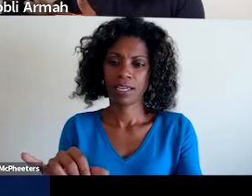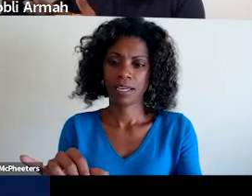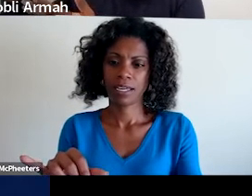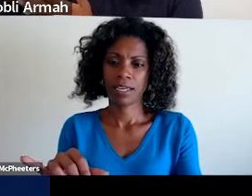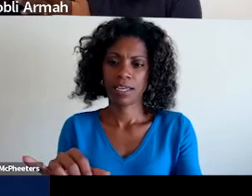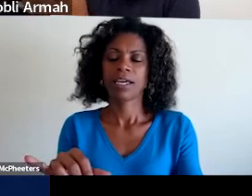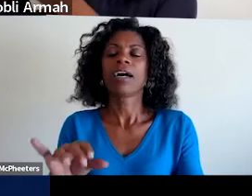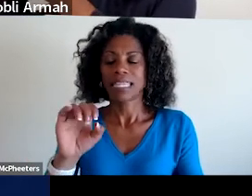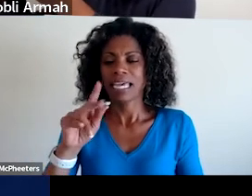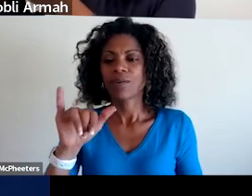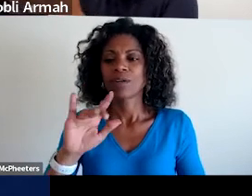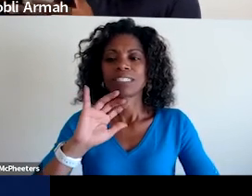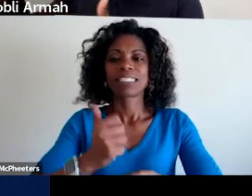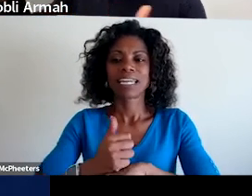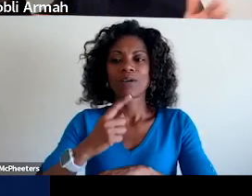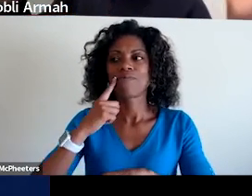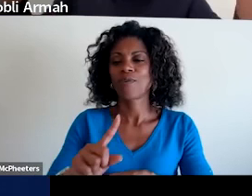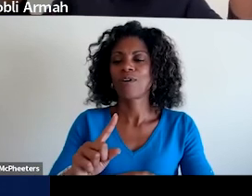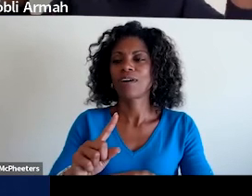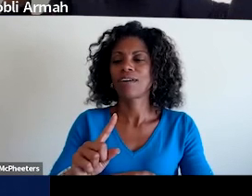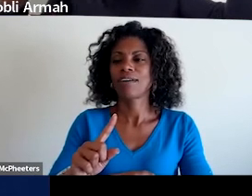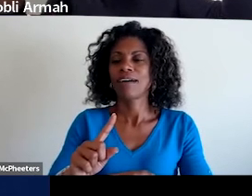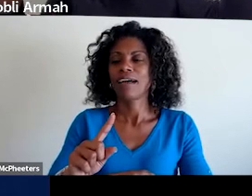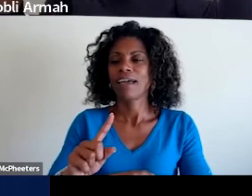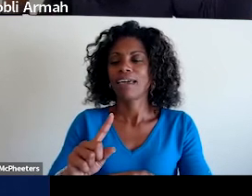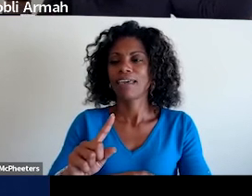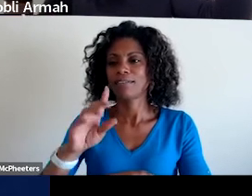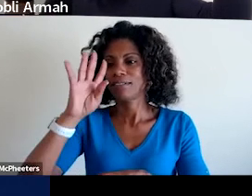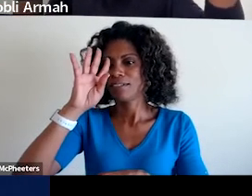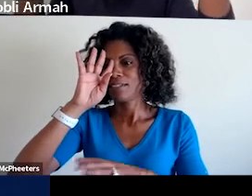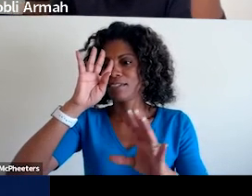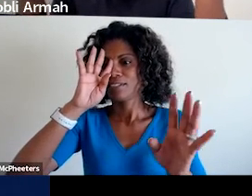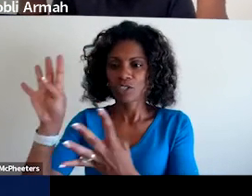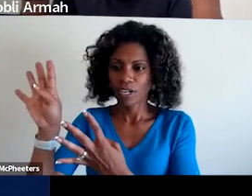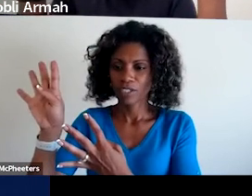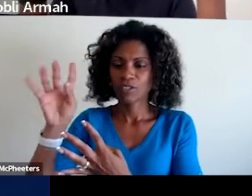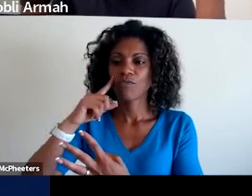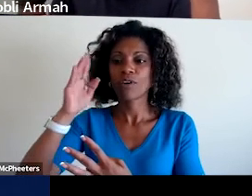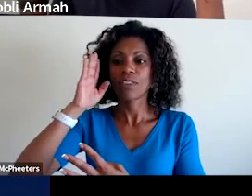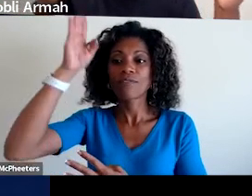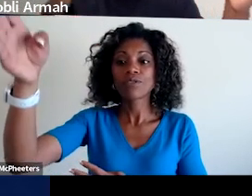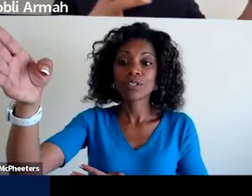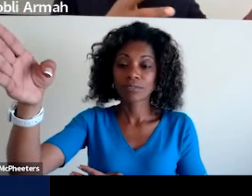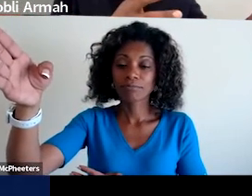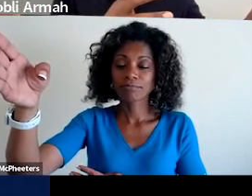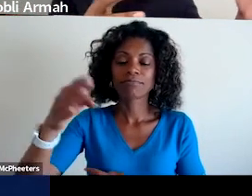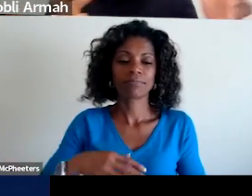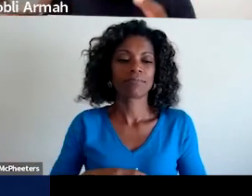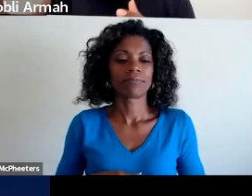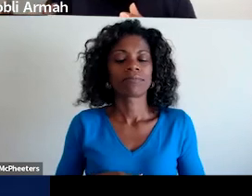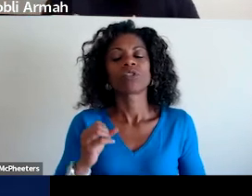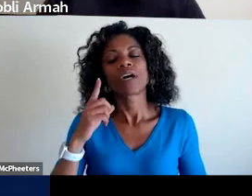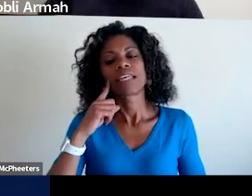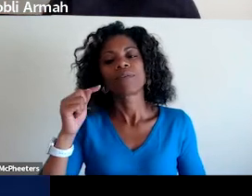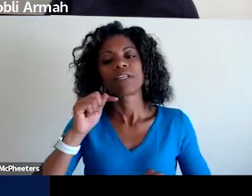future. And so in the past decade, now we're saying equity is partisan. Those two things don't match. And so I think we need to go back